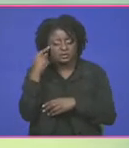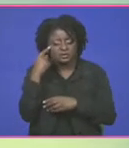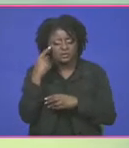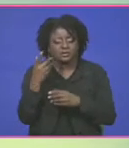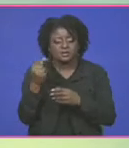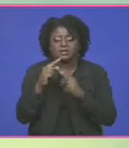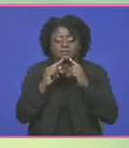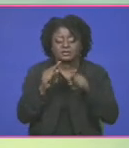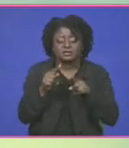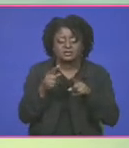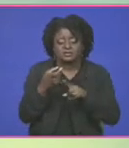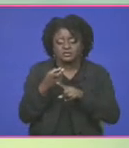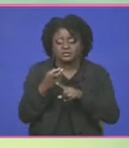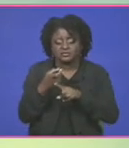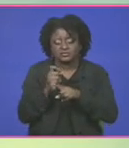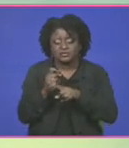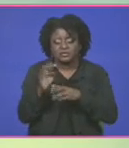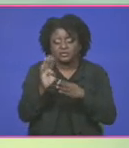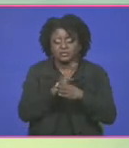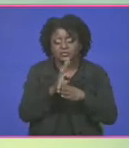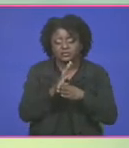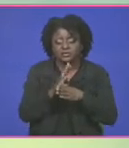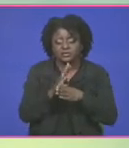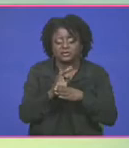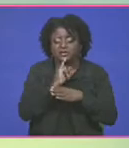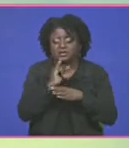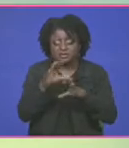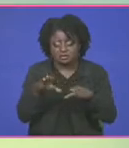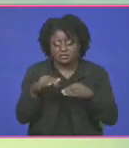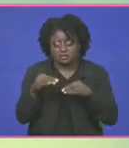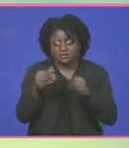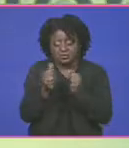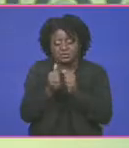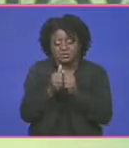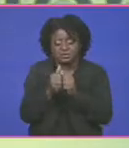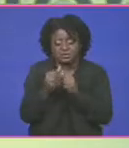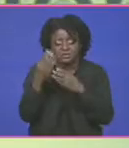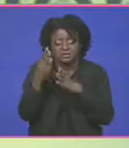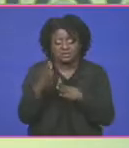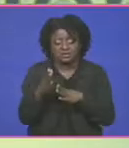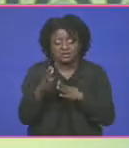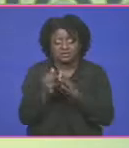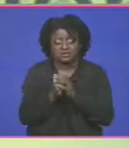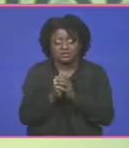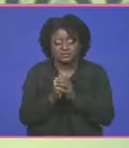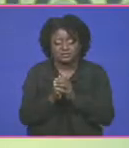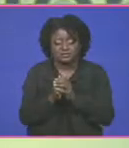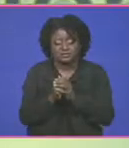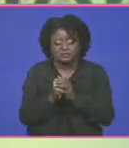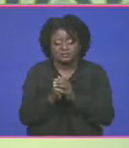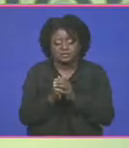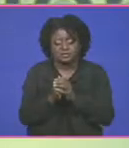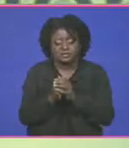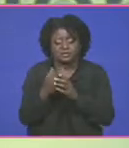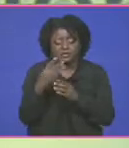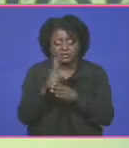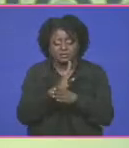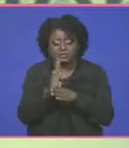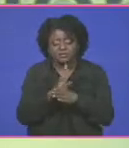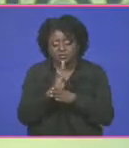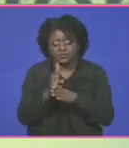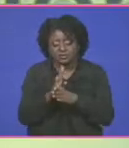is resonating with Bahamians? Well, I think that movies are able to have us to provide a personal touch.